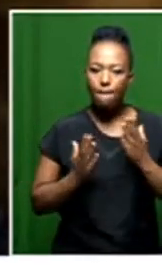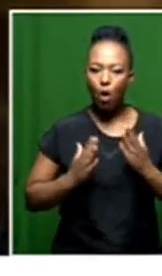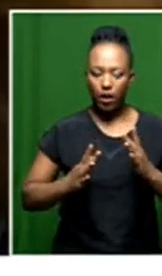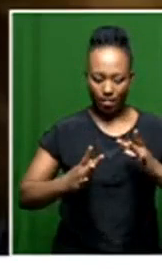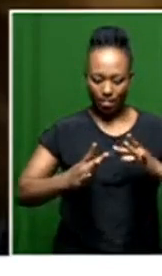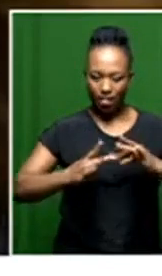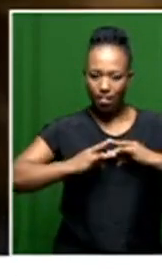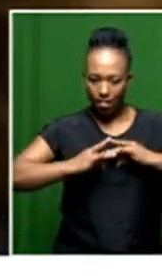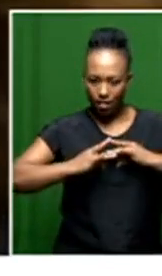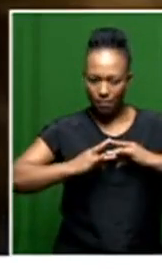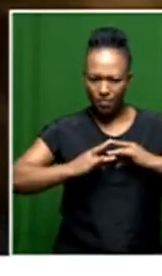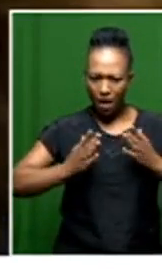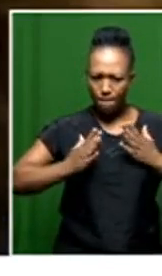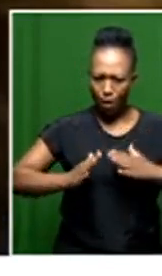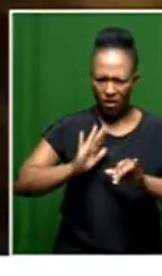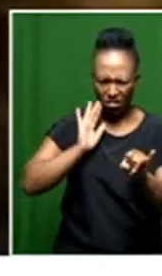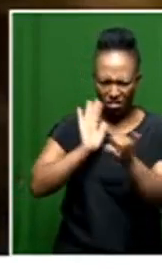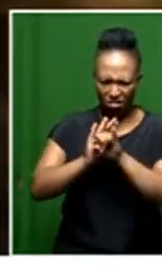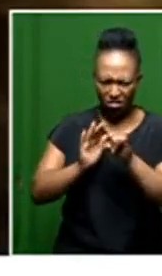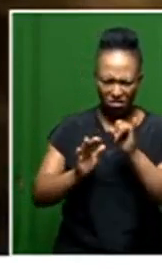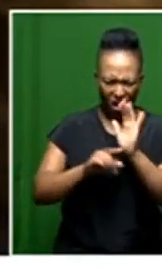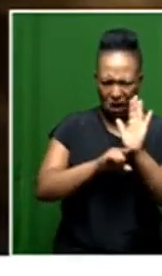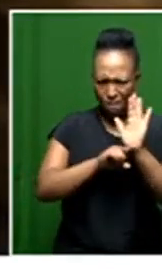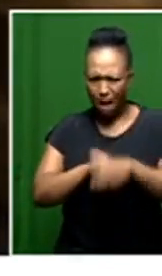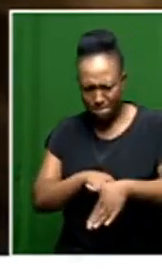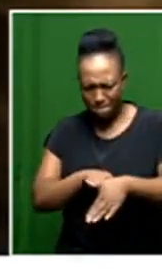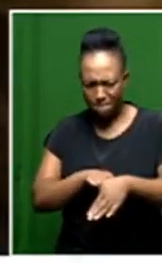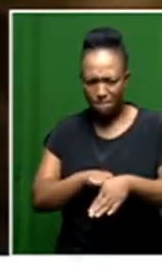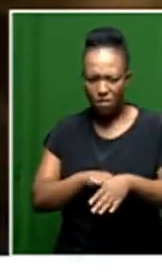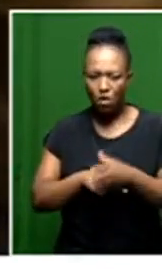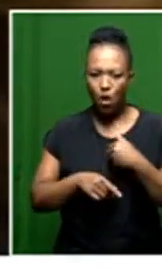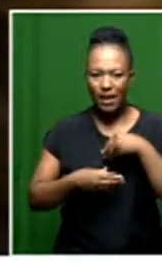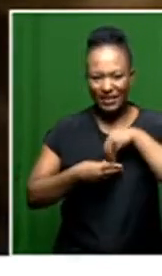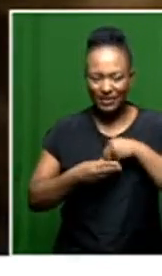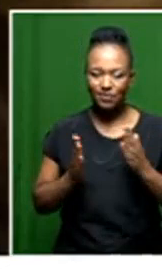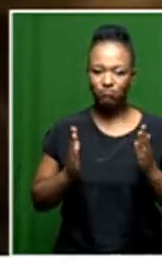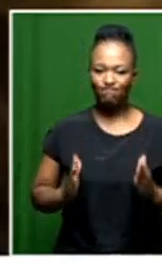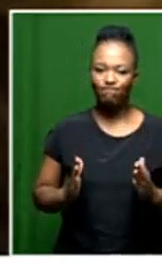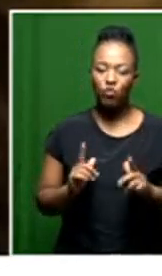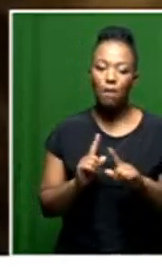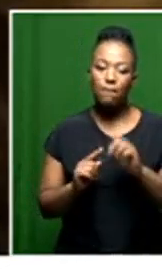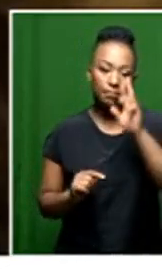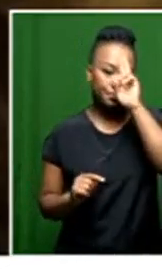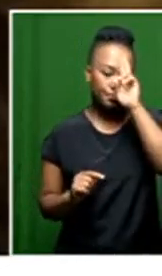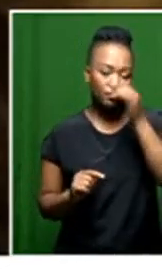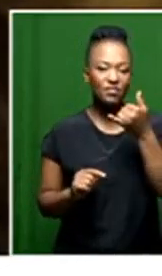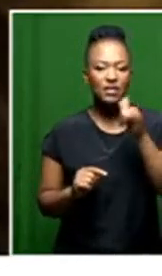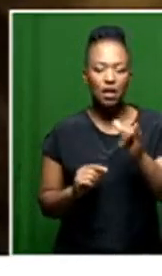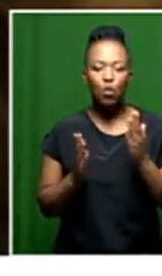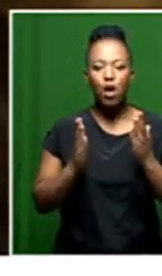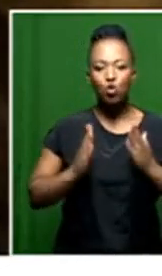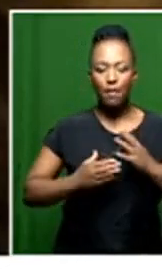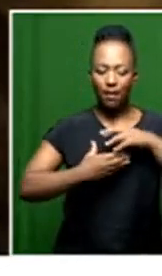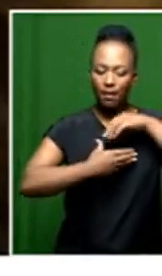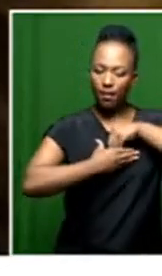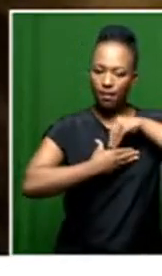body recognizes this virus and kills it. But what we have to remember is it will still find some human genetics.